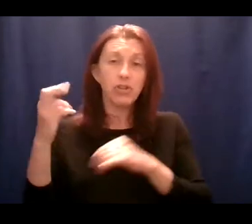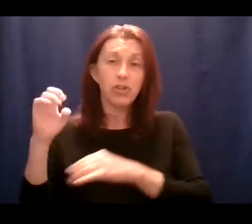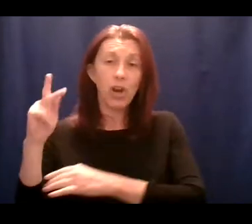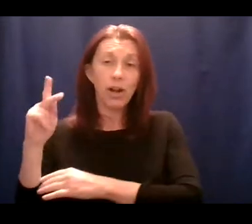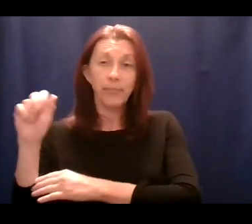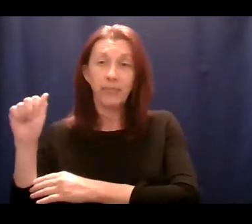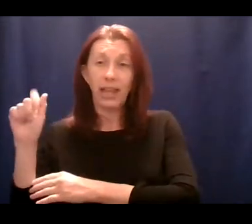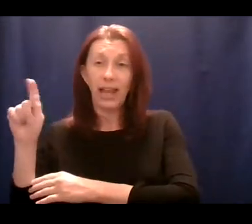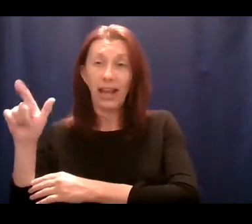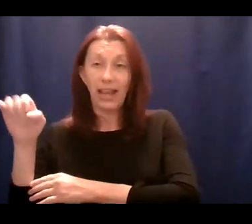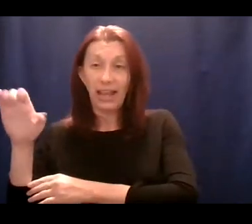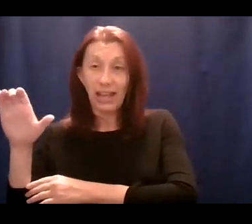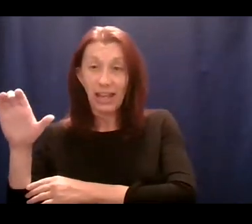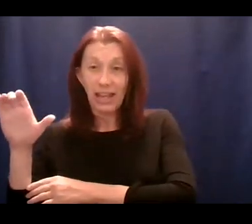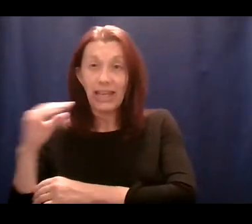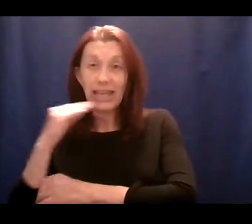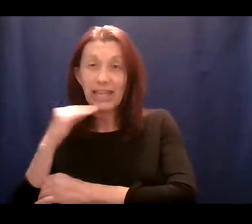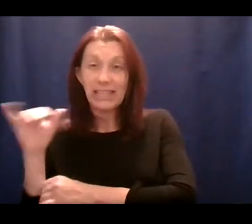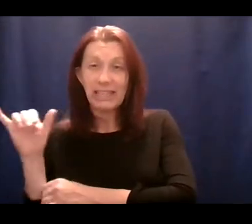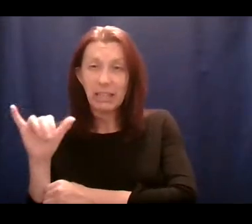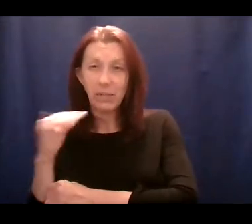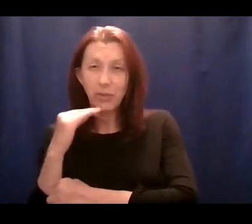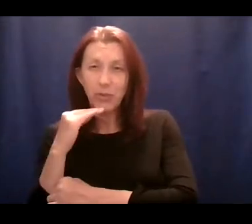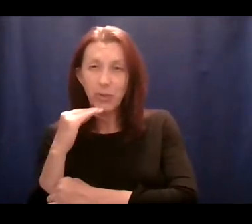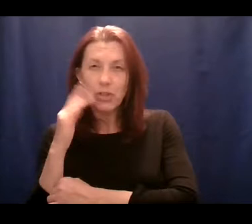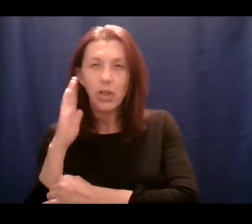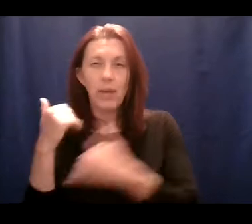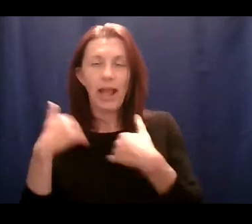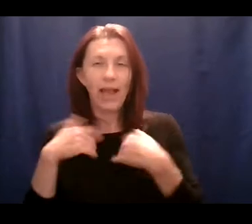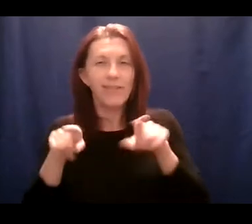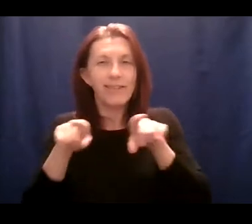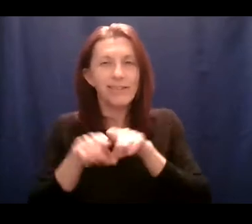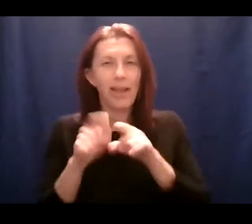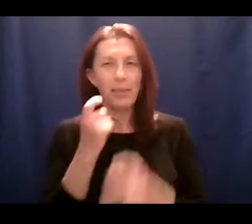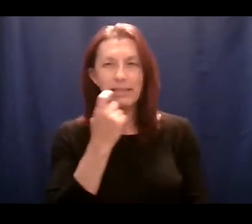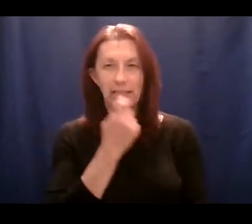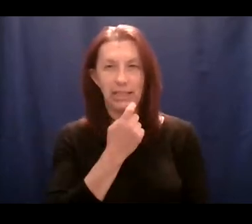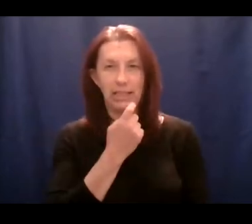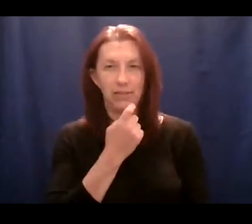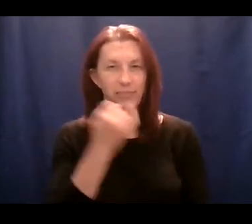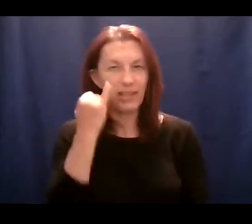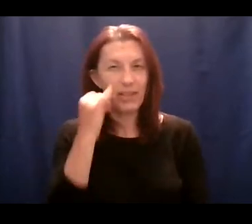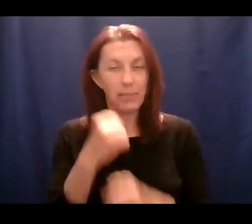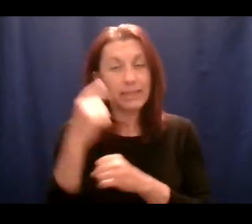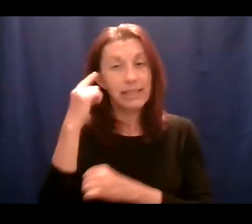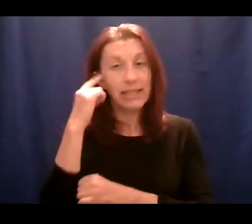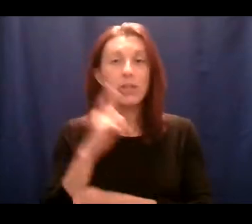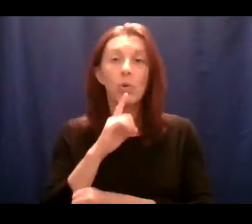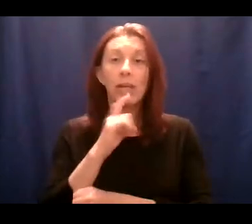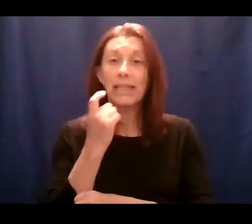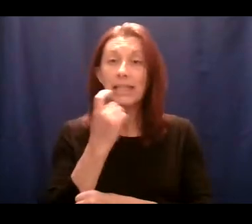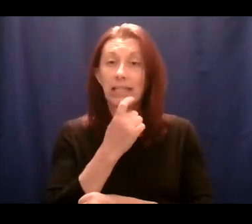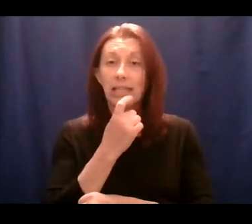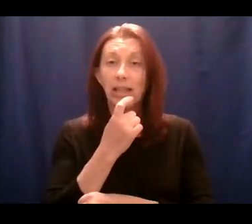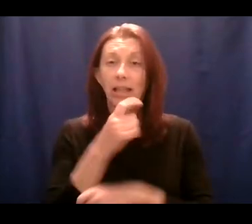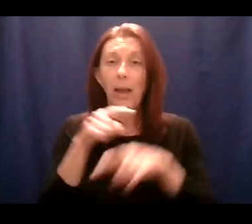almost exactly the same teeth, if that makes sense. So it's more to do about the type of food they eat than